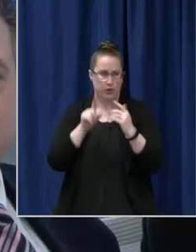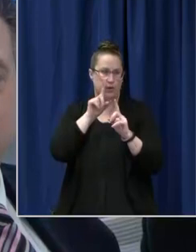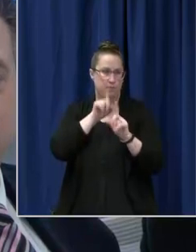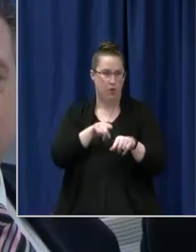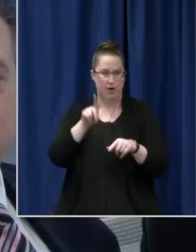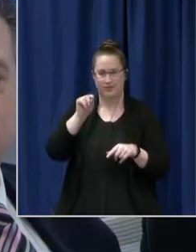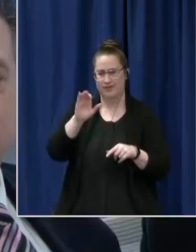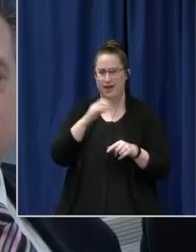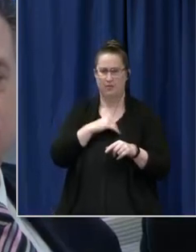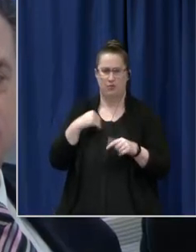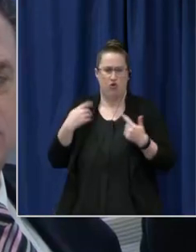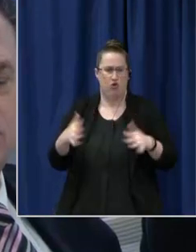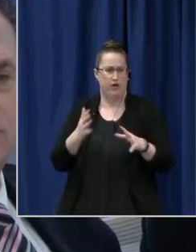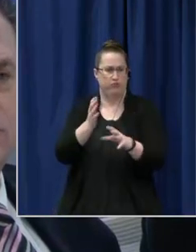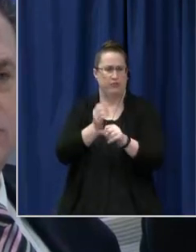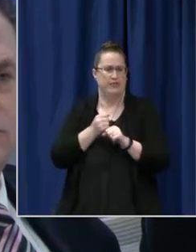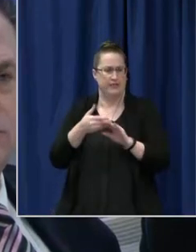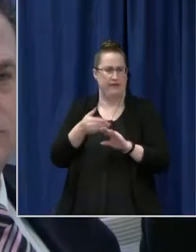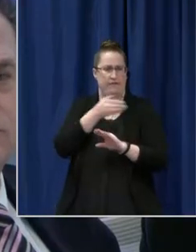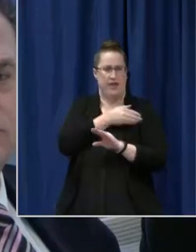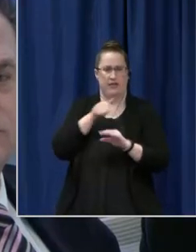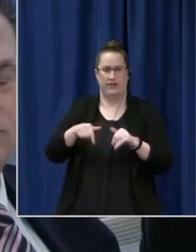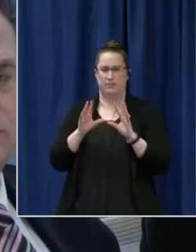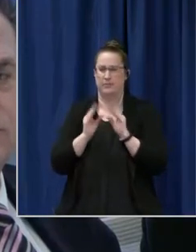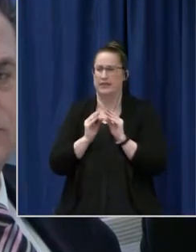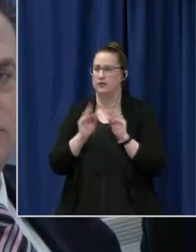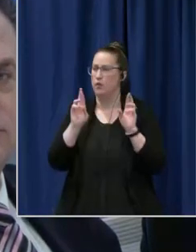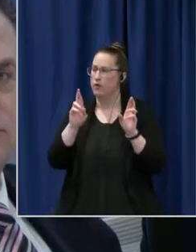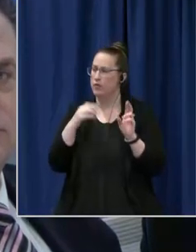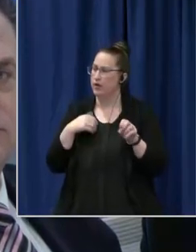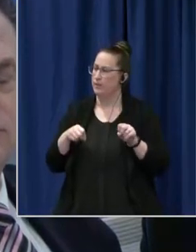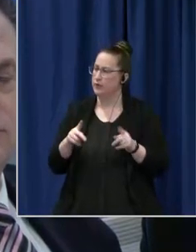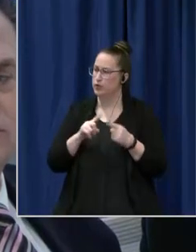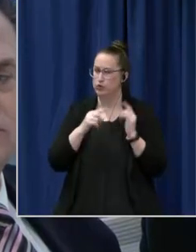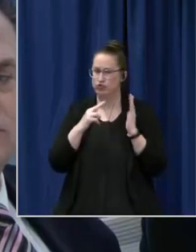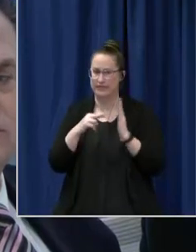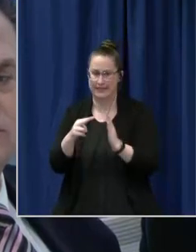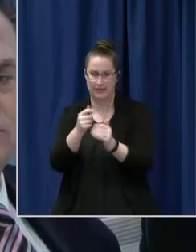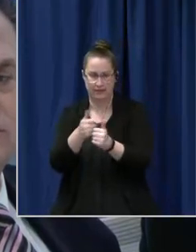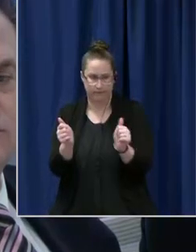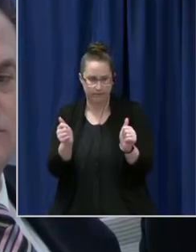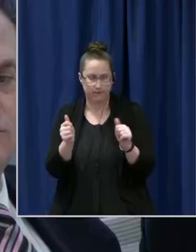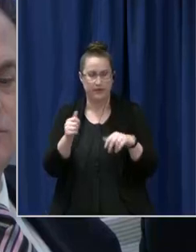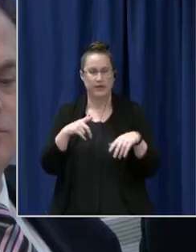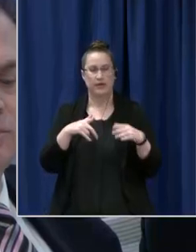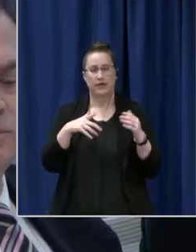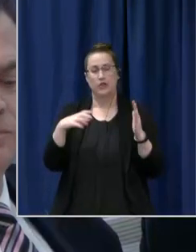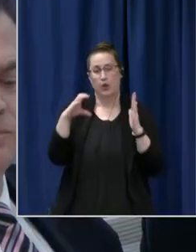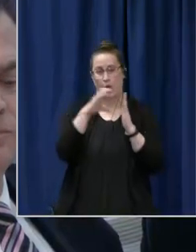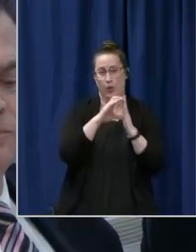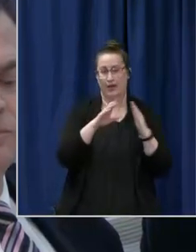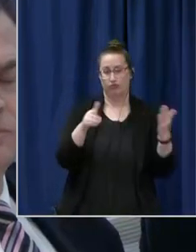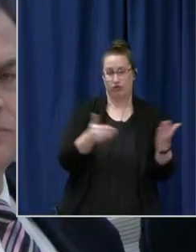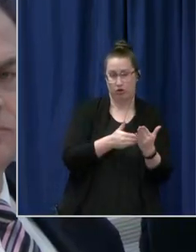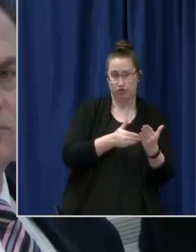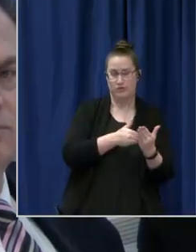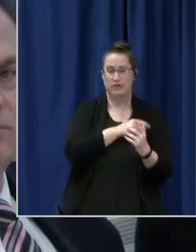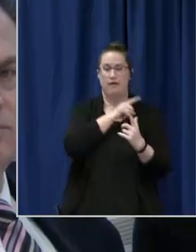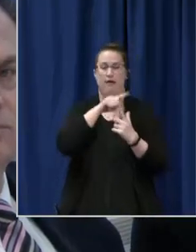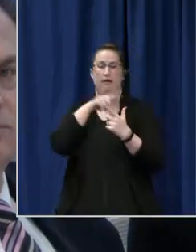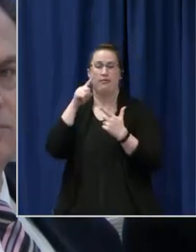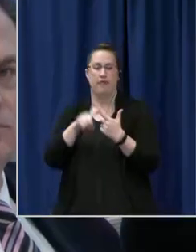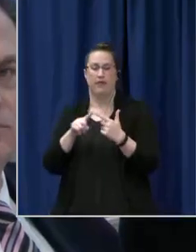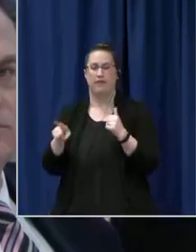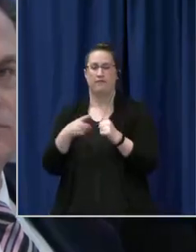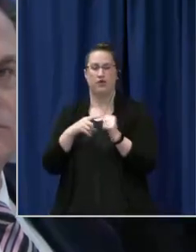have received in advance of the meeting, so hopefully you've had a chance to read it, the introduction, and then there's the